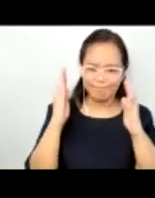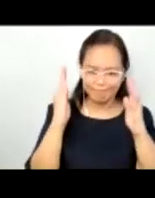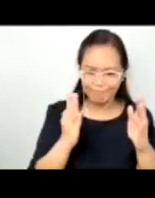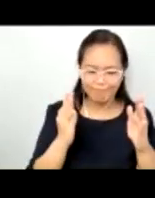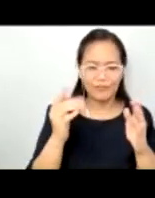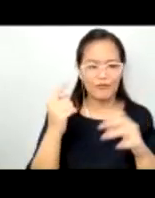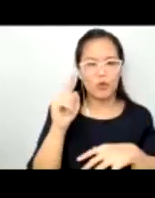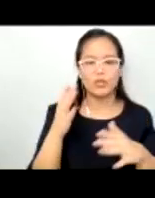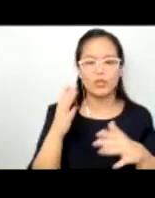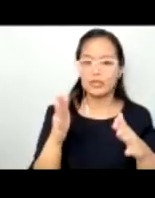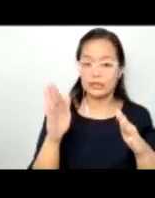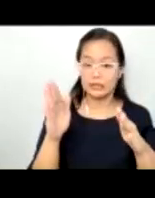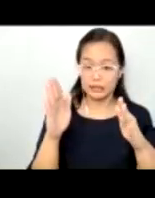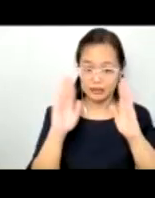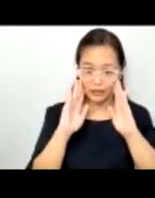That means